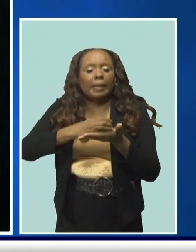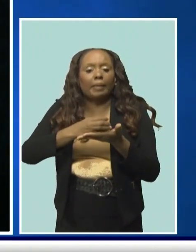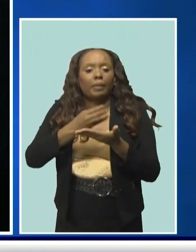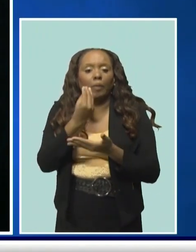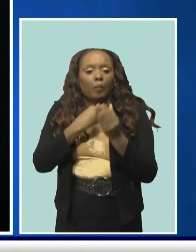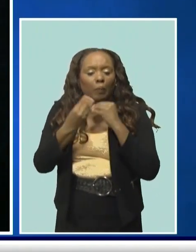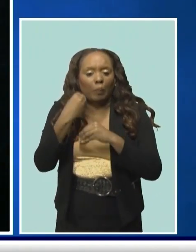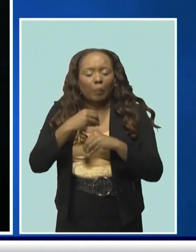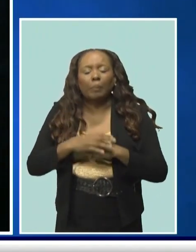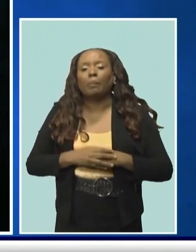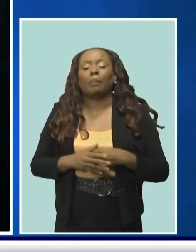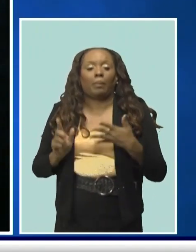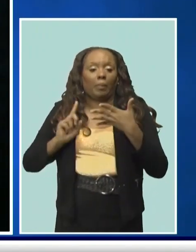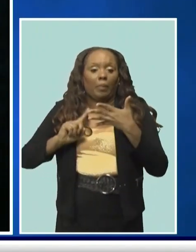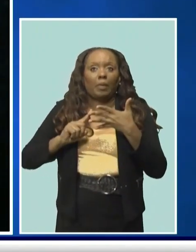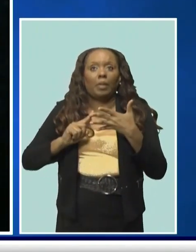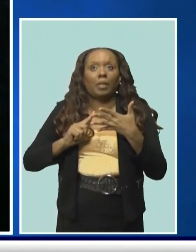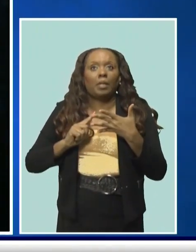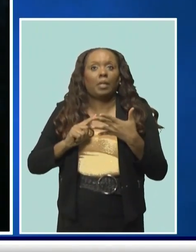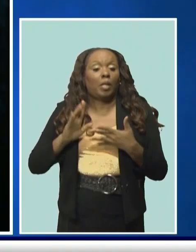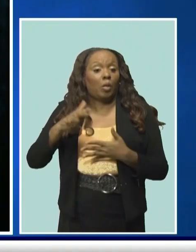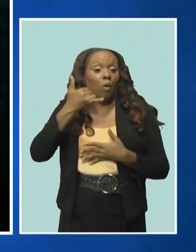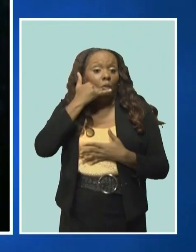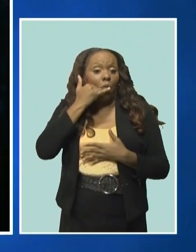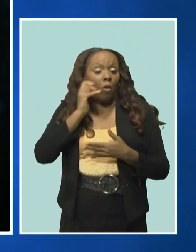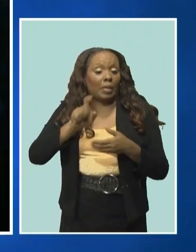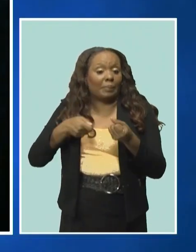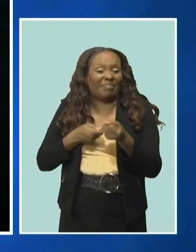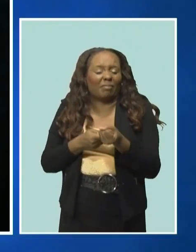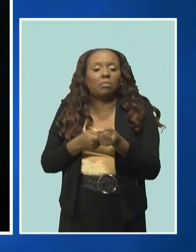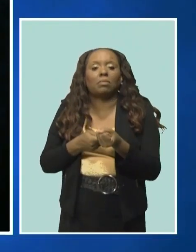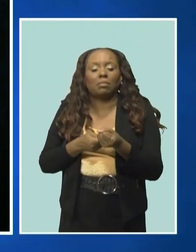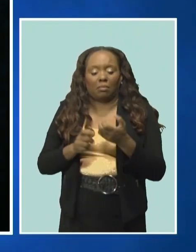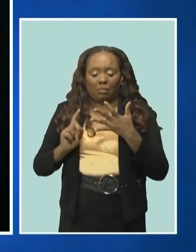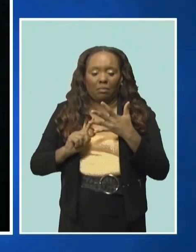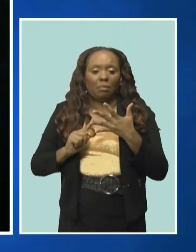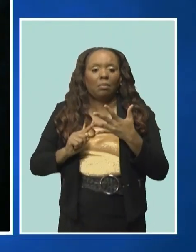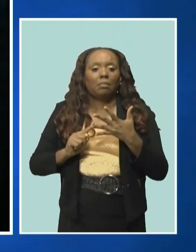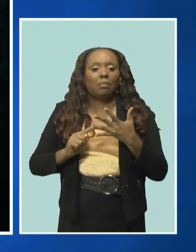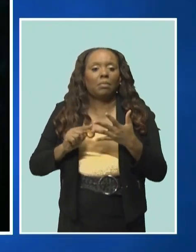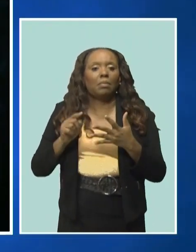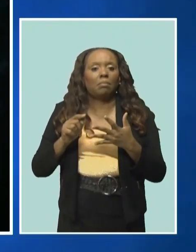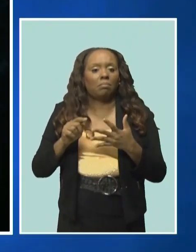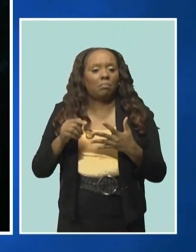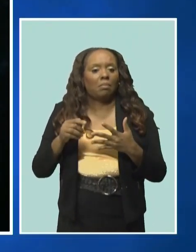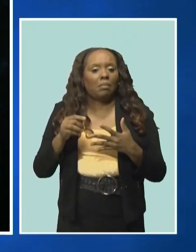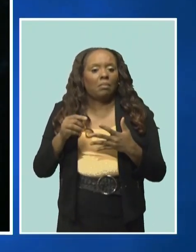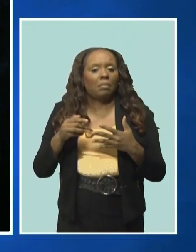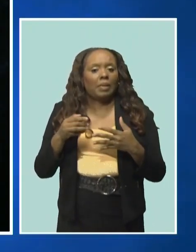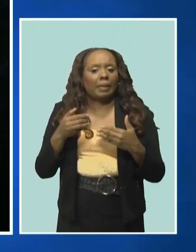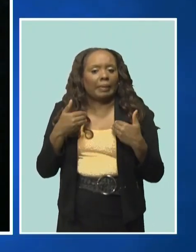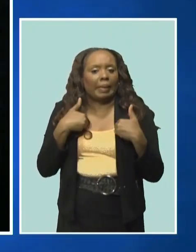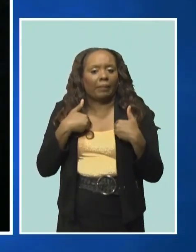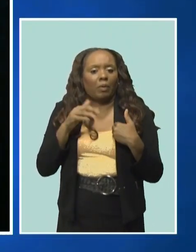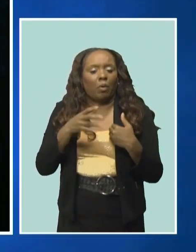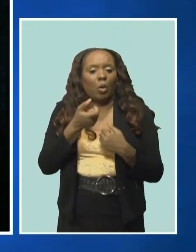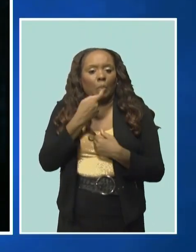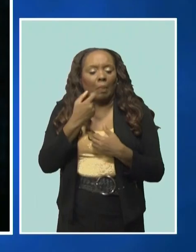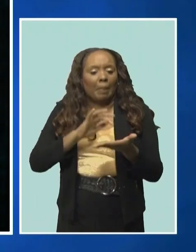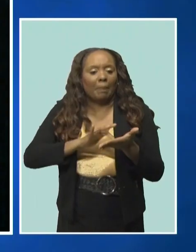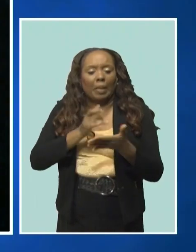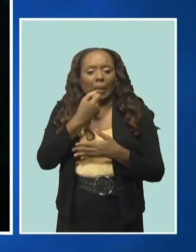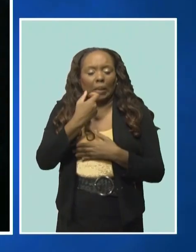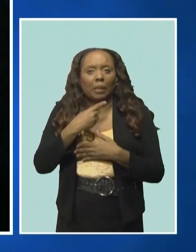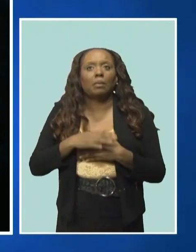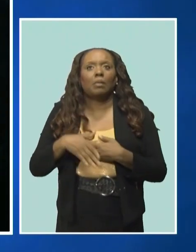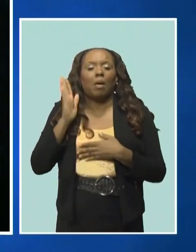We need to keep our cell phones charged. We need to make sure that we have the medication that we're supposed to have, all these things. But we will circulate all this